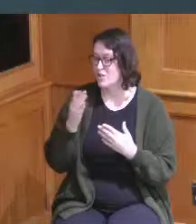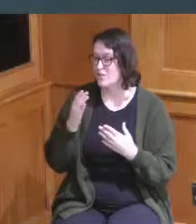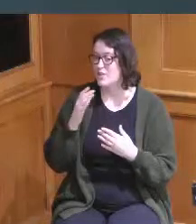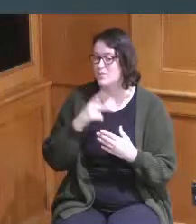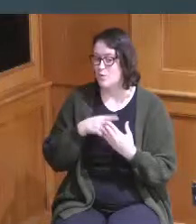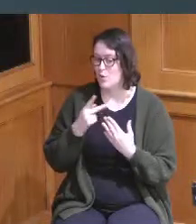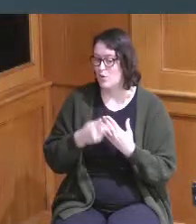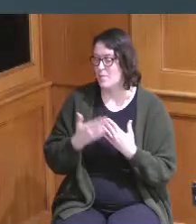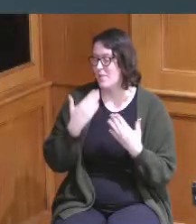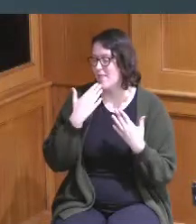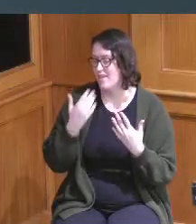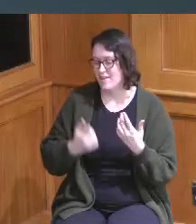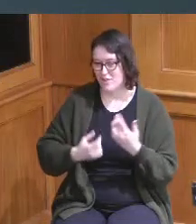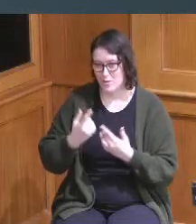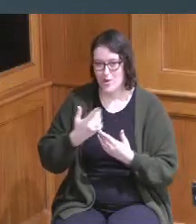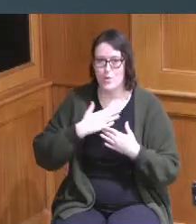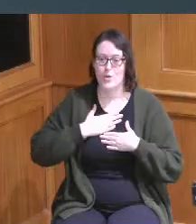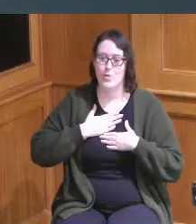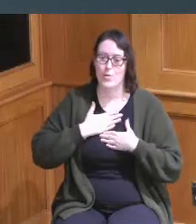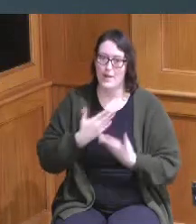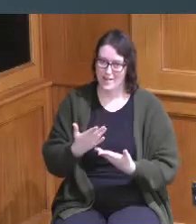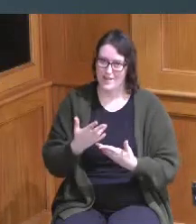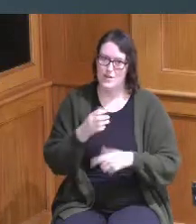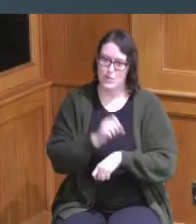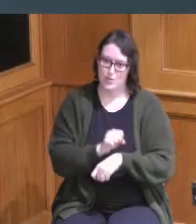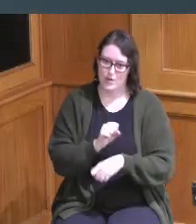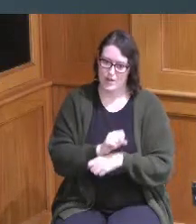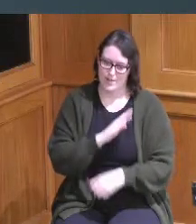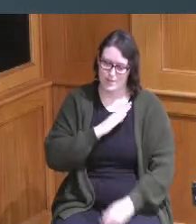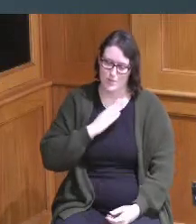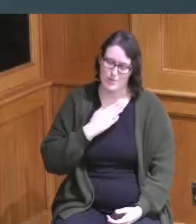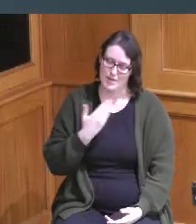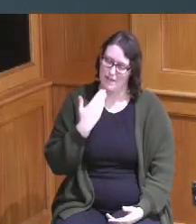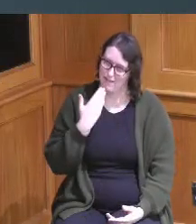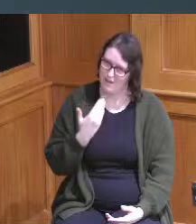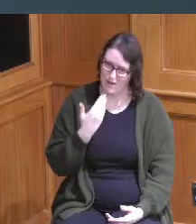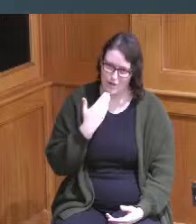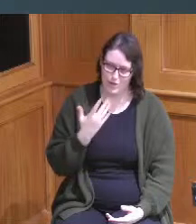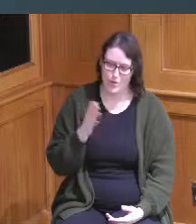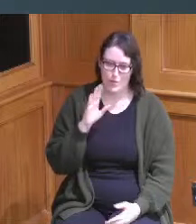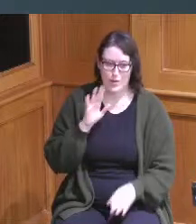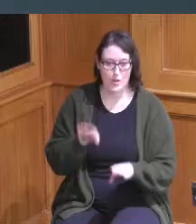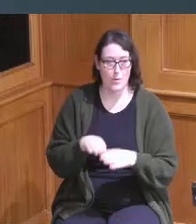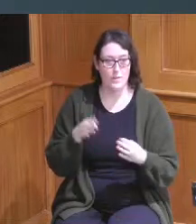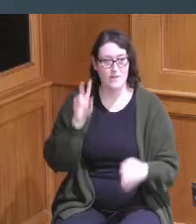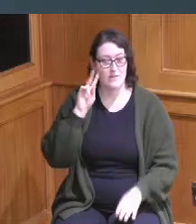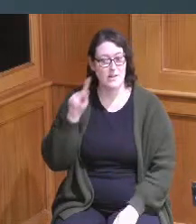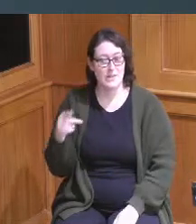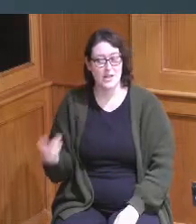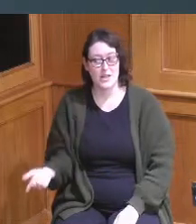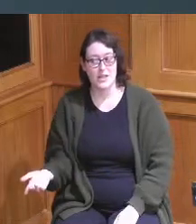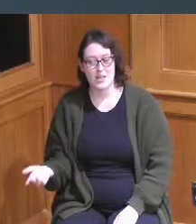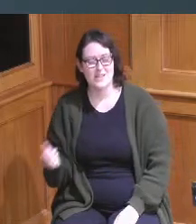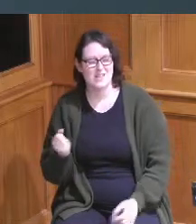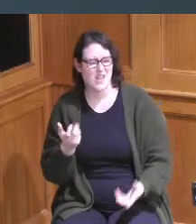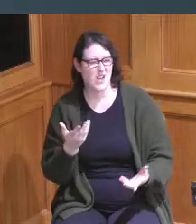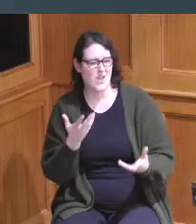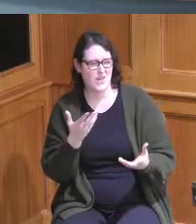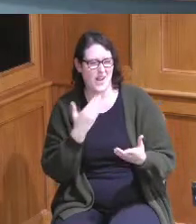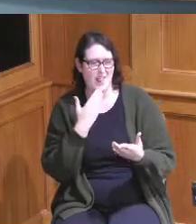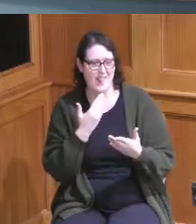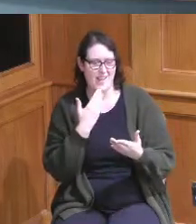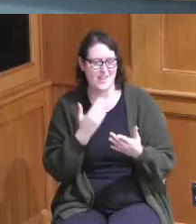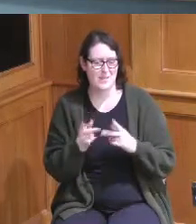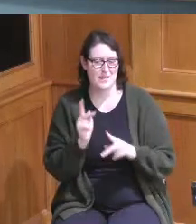thank everybody who's willing to serve on these boards. We really appreciate it. I will open it up, Vice President Treehouse. Yeah, I want to thank the folks